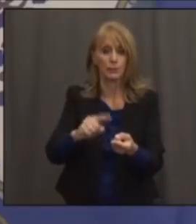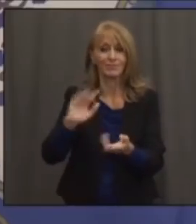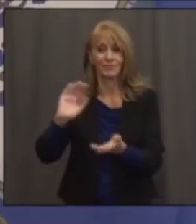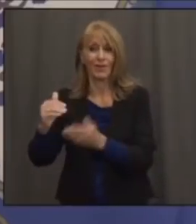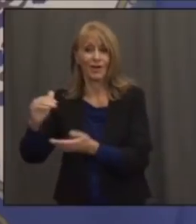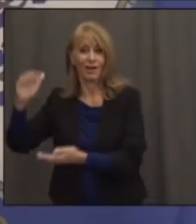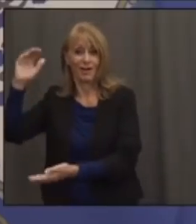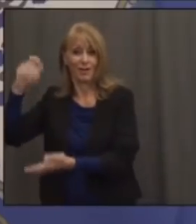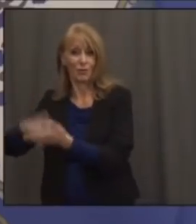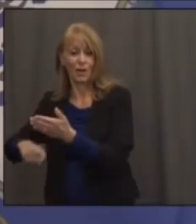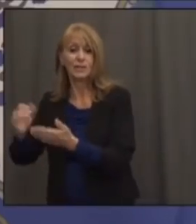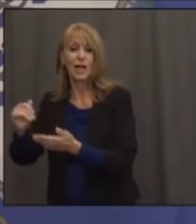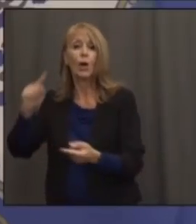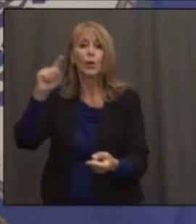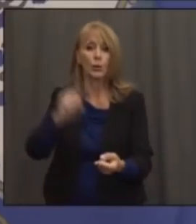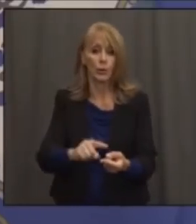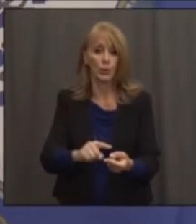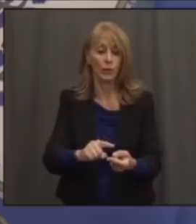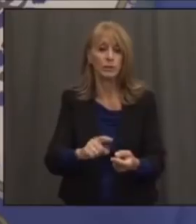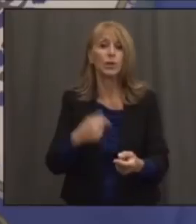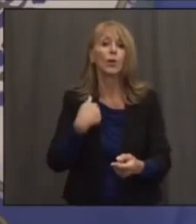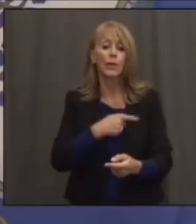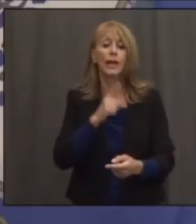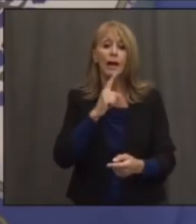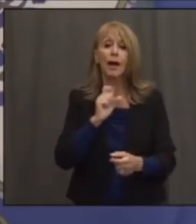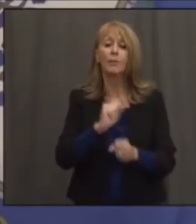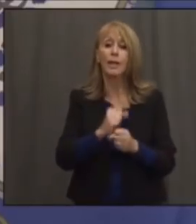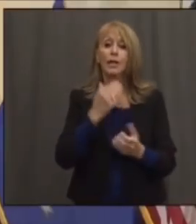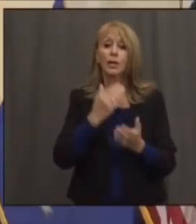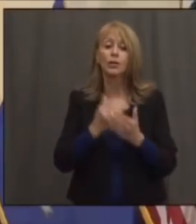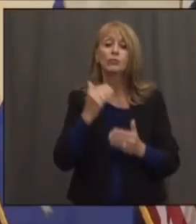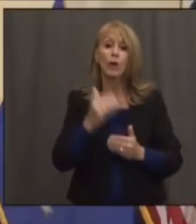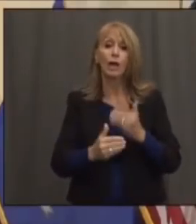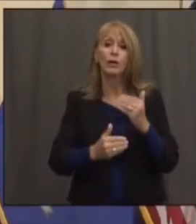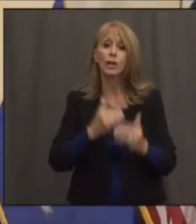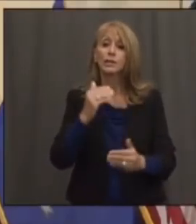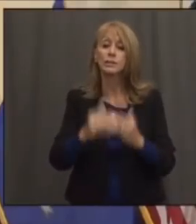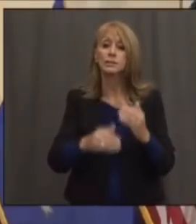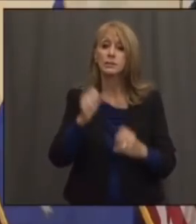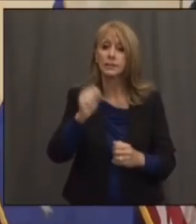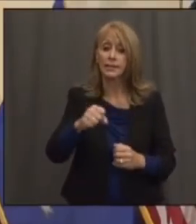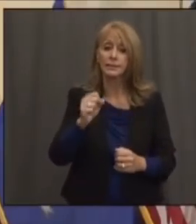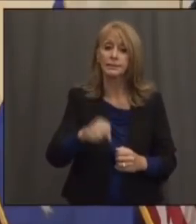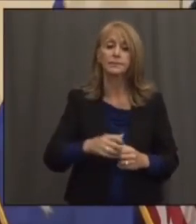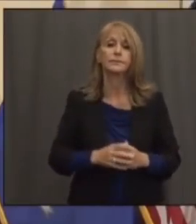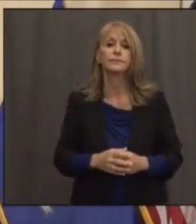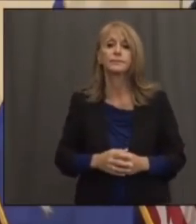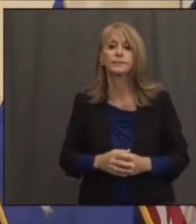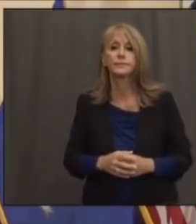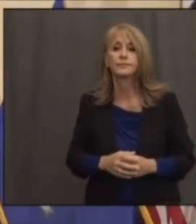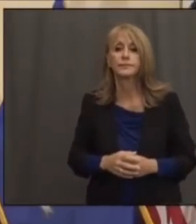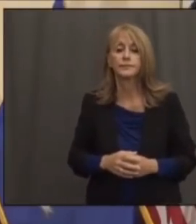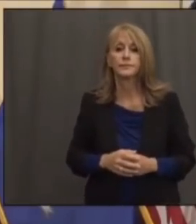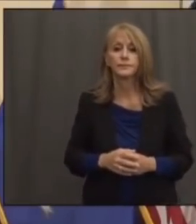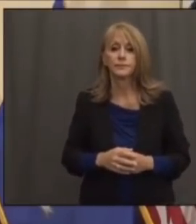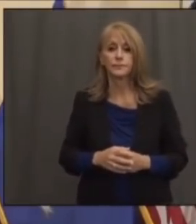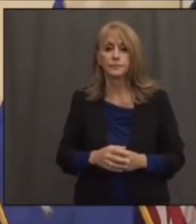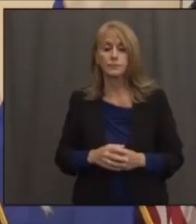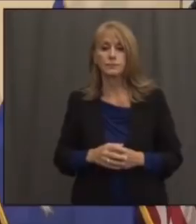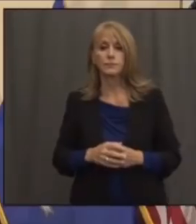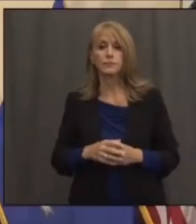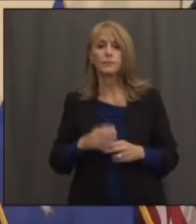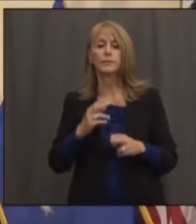now. So we're making progress. Okay, thanks. A question, too, on capping drug prices.